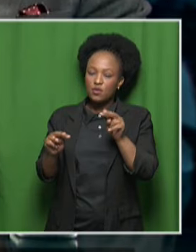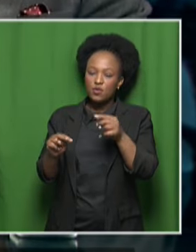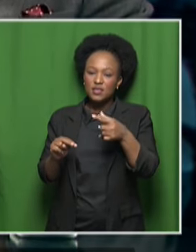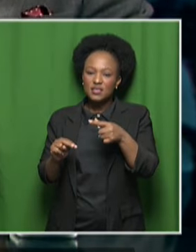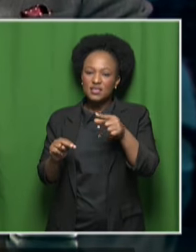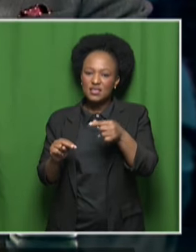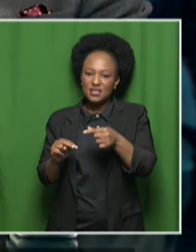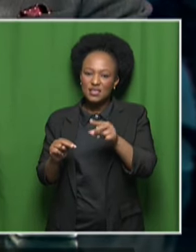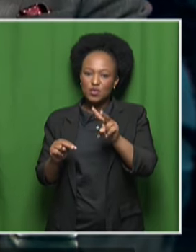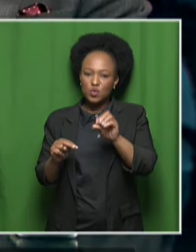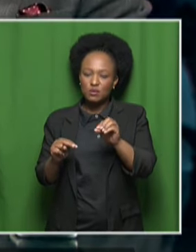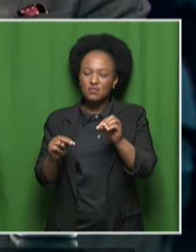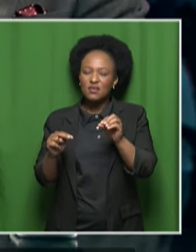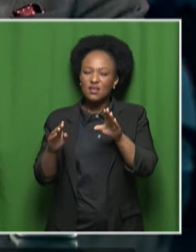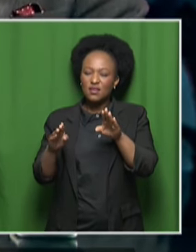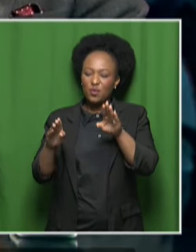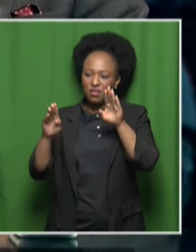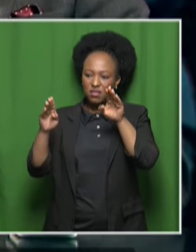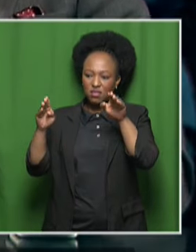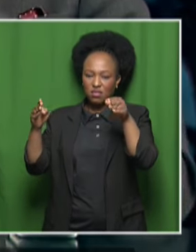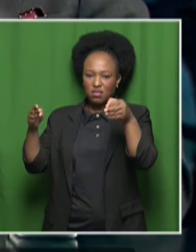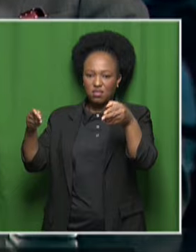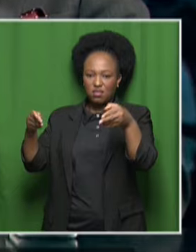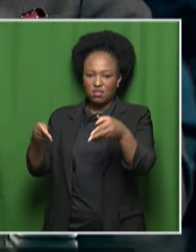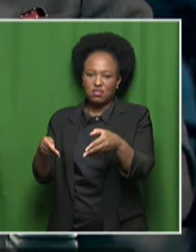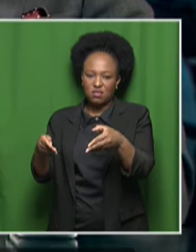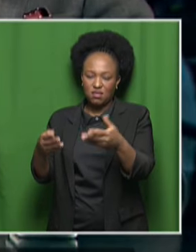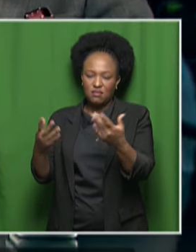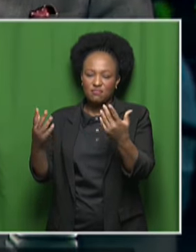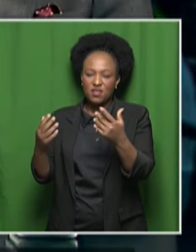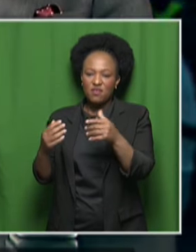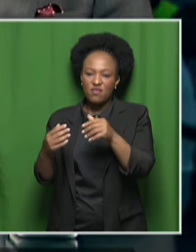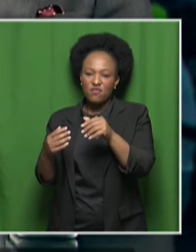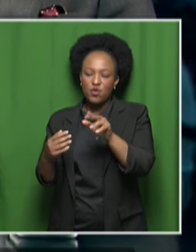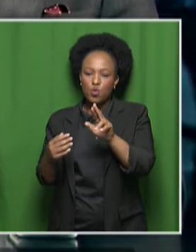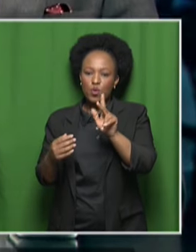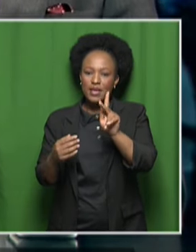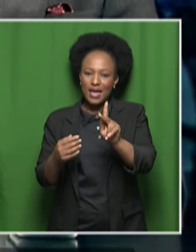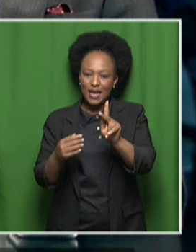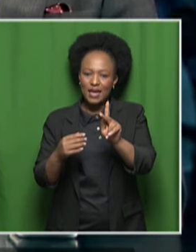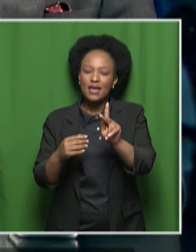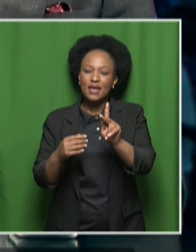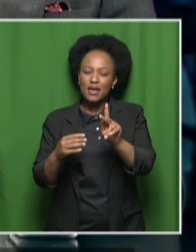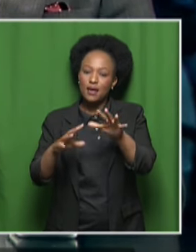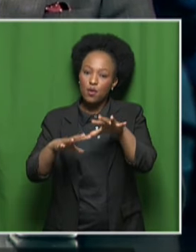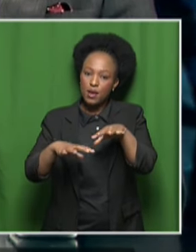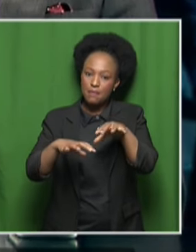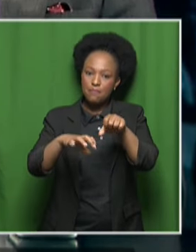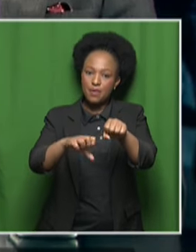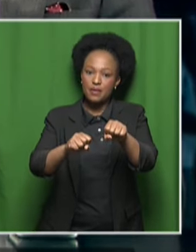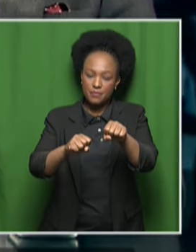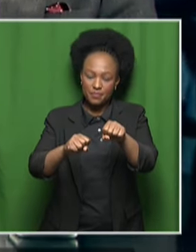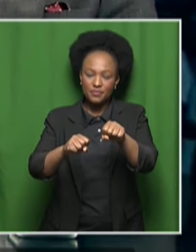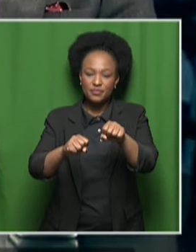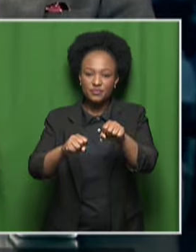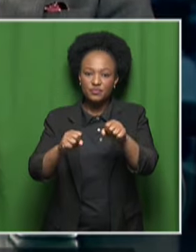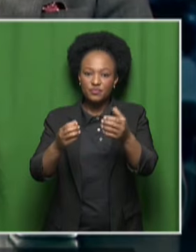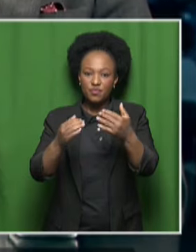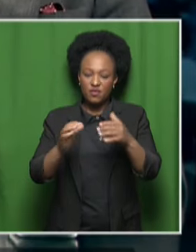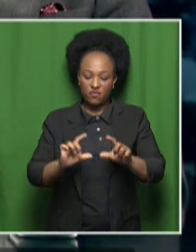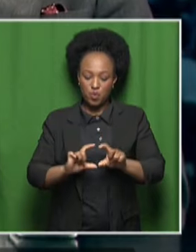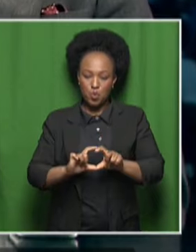G20 will navigate around them and really focus on the United Kingdom's presidency, which speaks to the concluding paragraphs